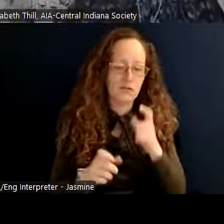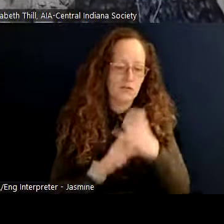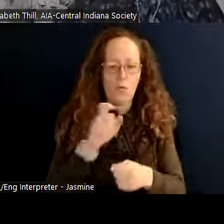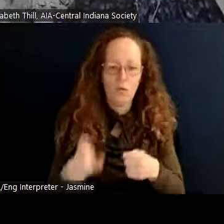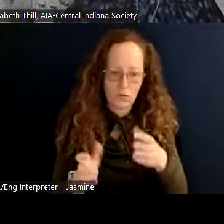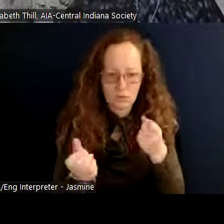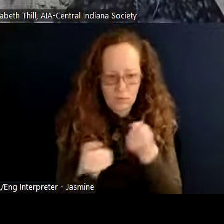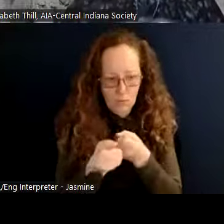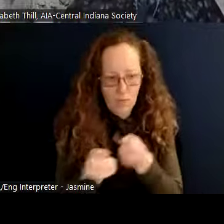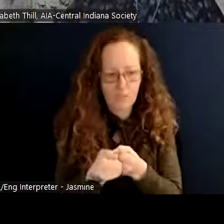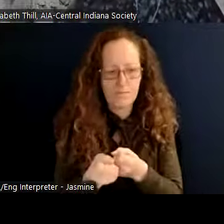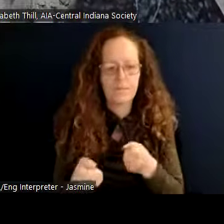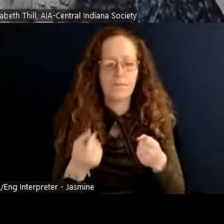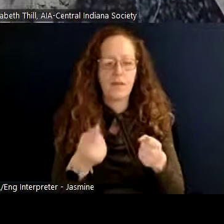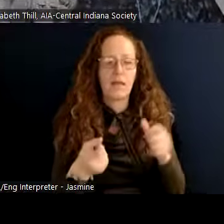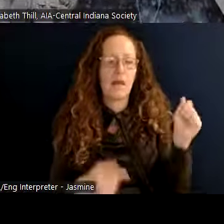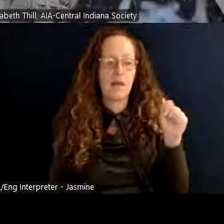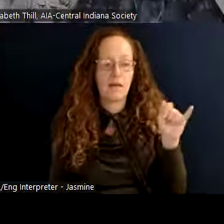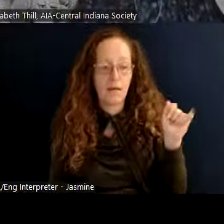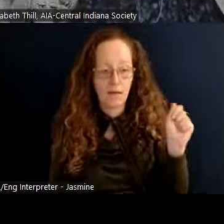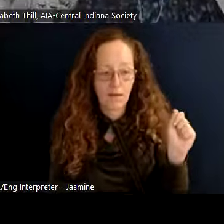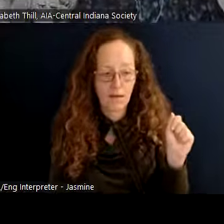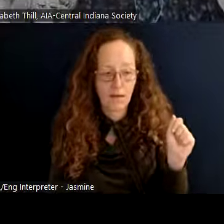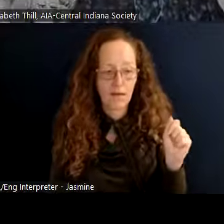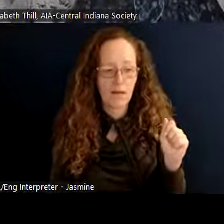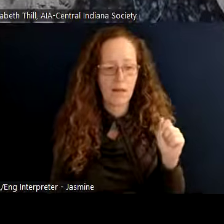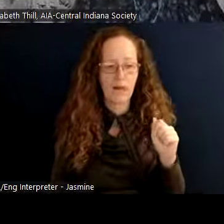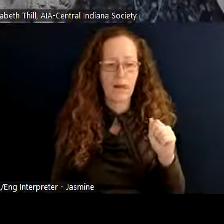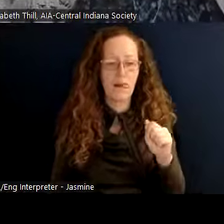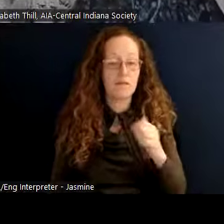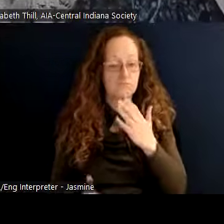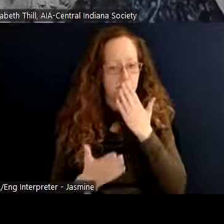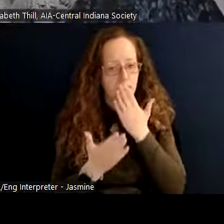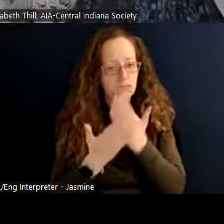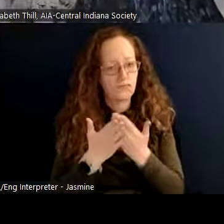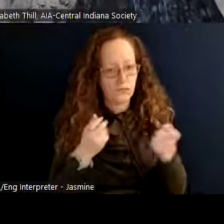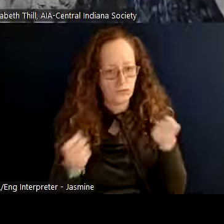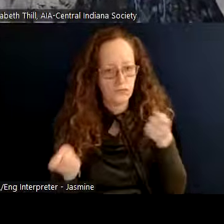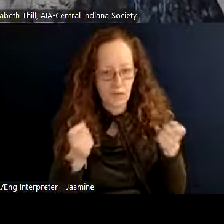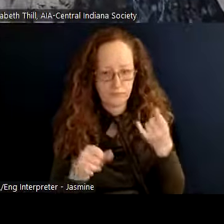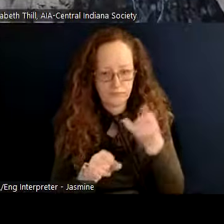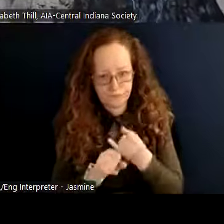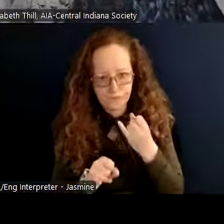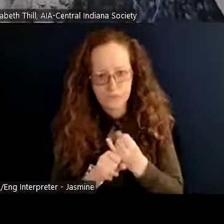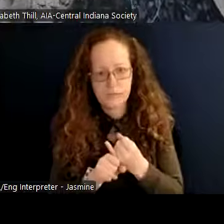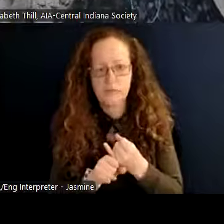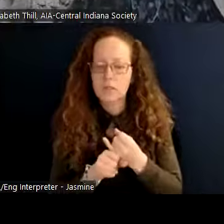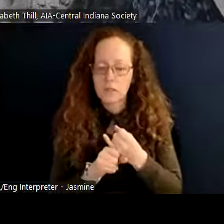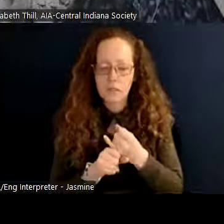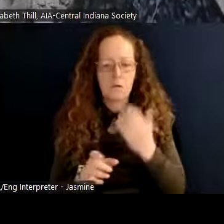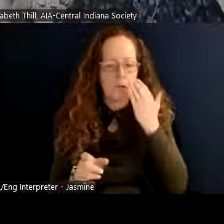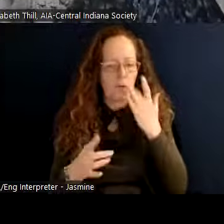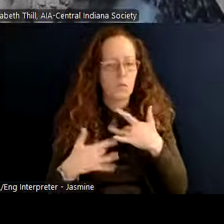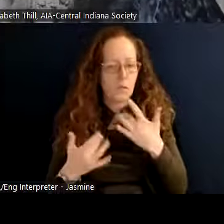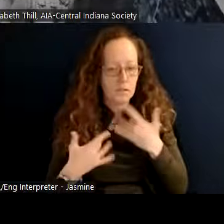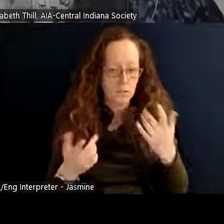And the AIA is a very well-run institution that knows what it's about and has been here